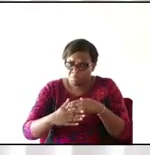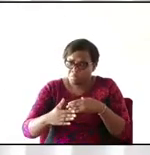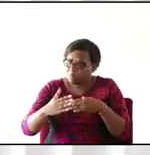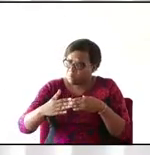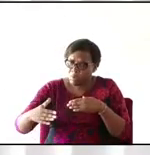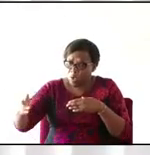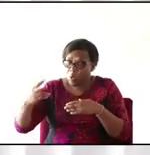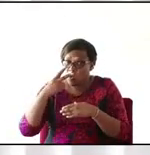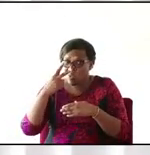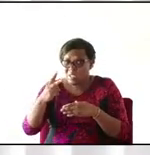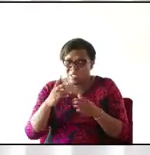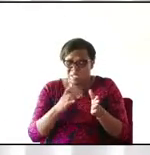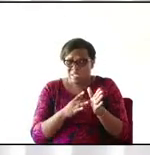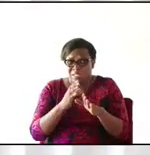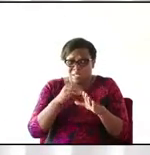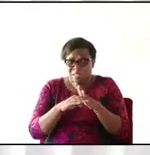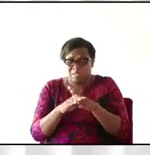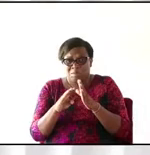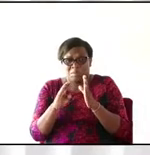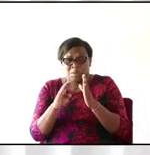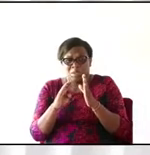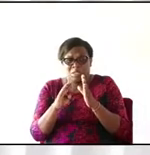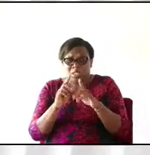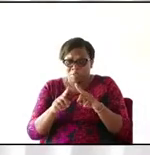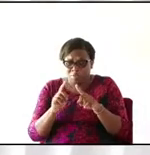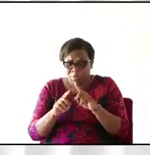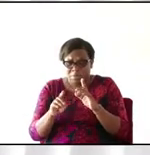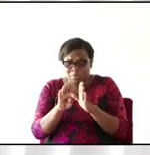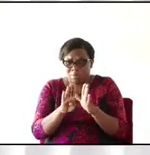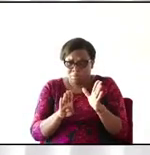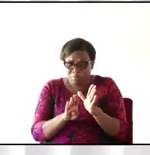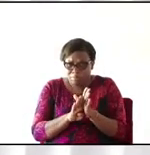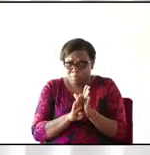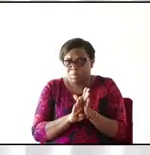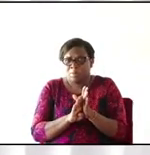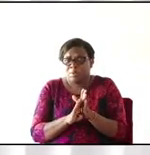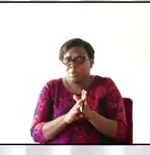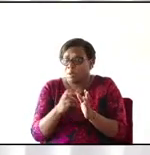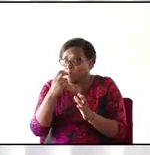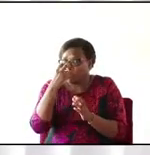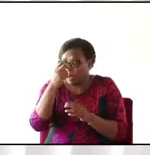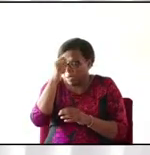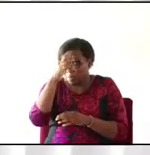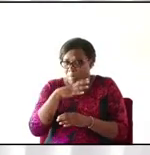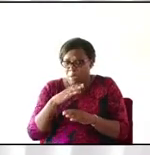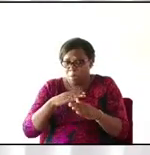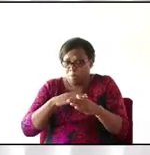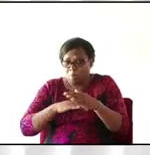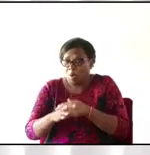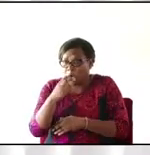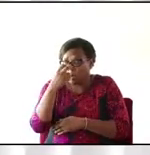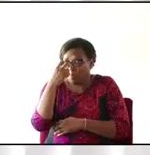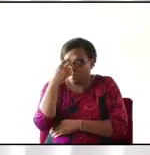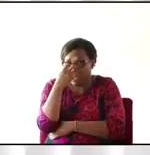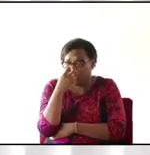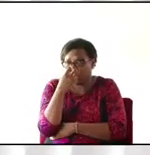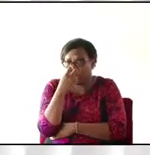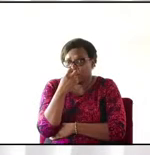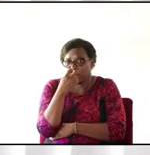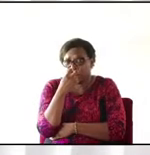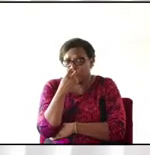We see him, John 9, interacting with the blind man, the man born blind. And in the